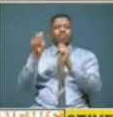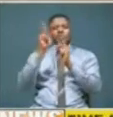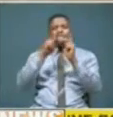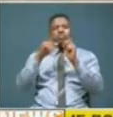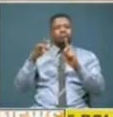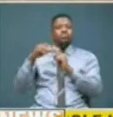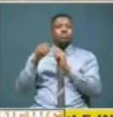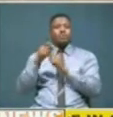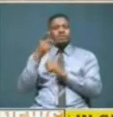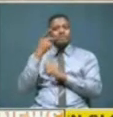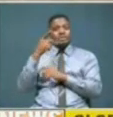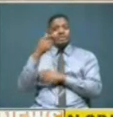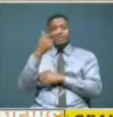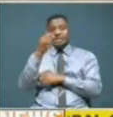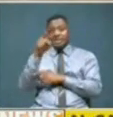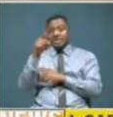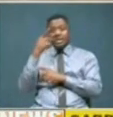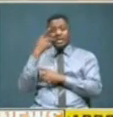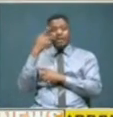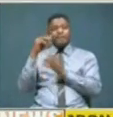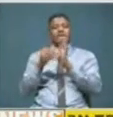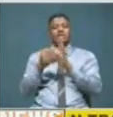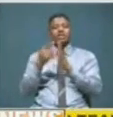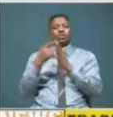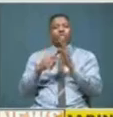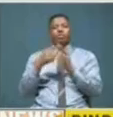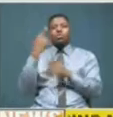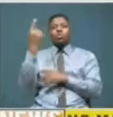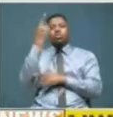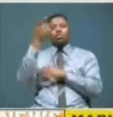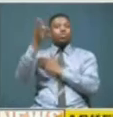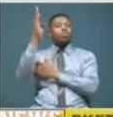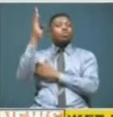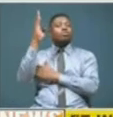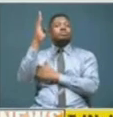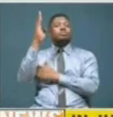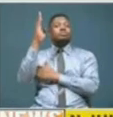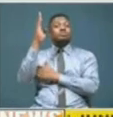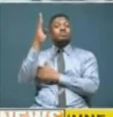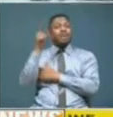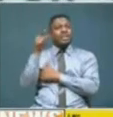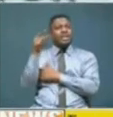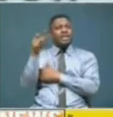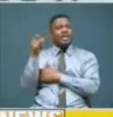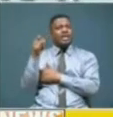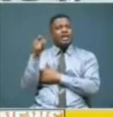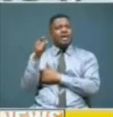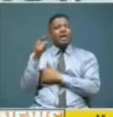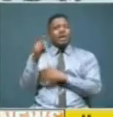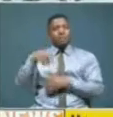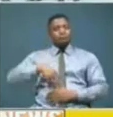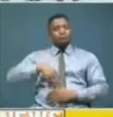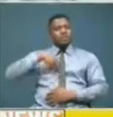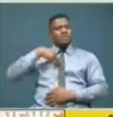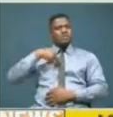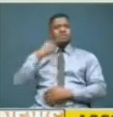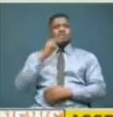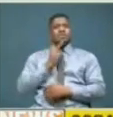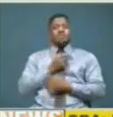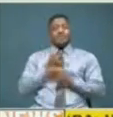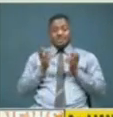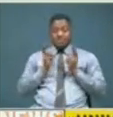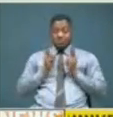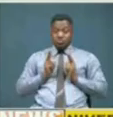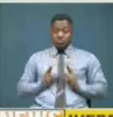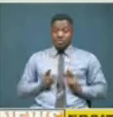Now, if you look at the Jinyame symbol, Jinyame simply means except God or only God. Right, so as a religious symbol, it tells us that as human beings